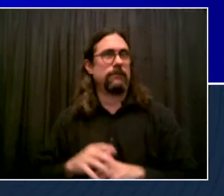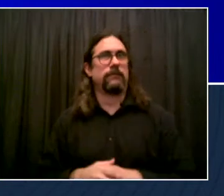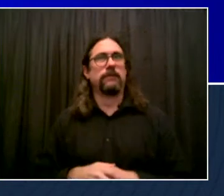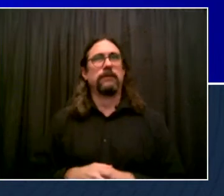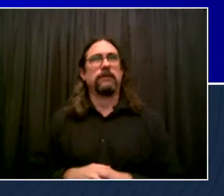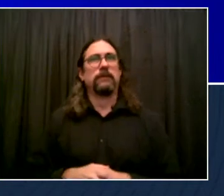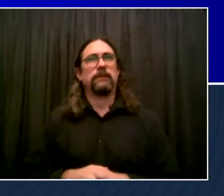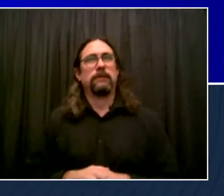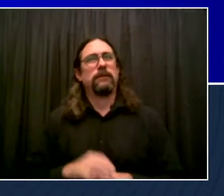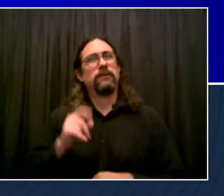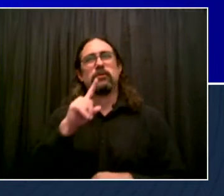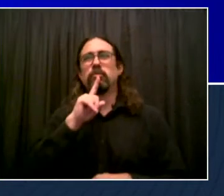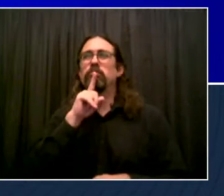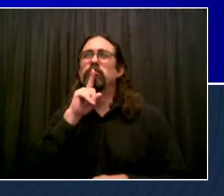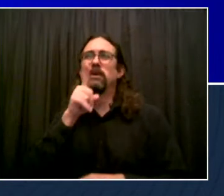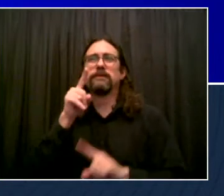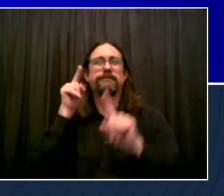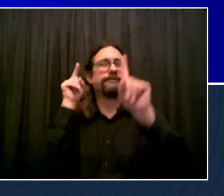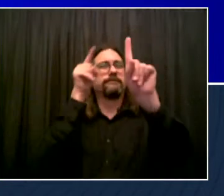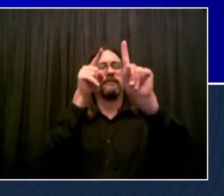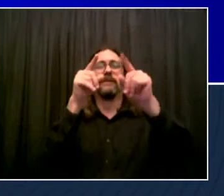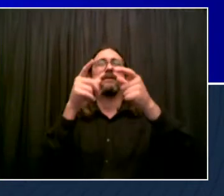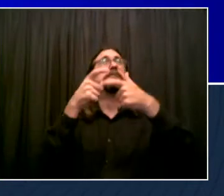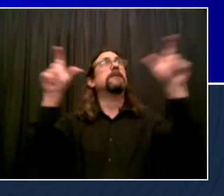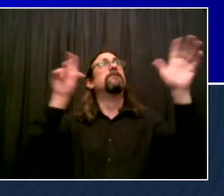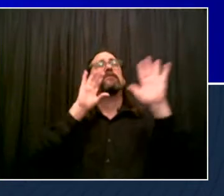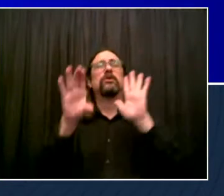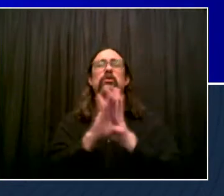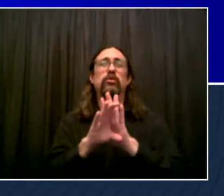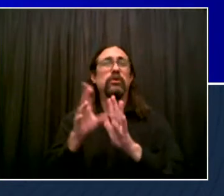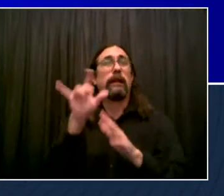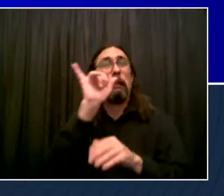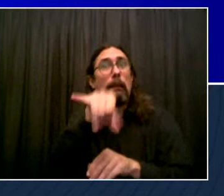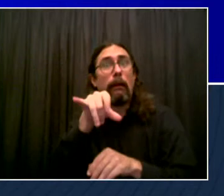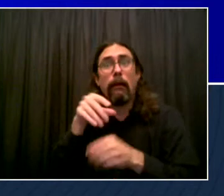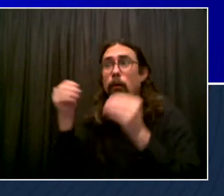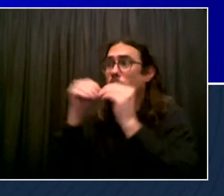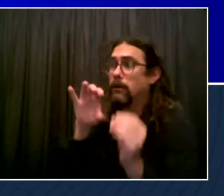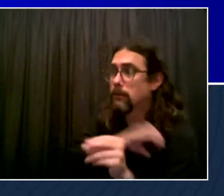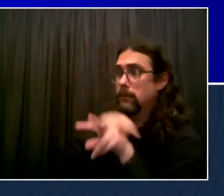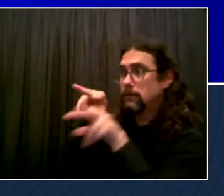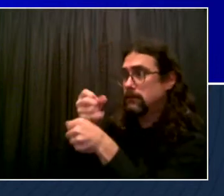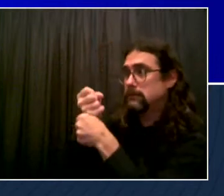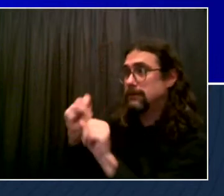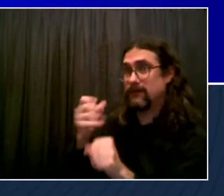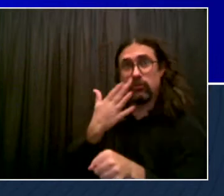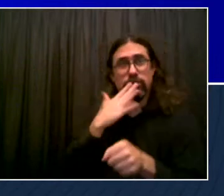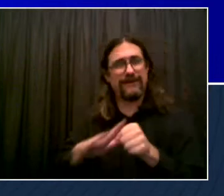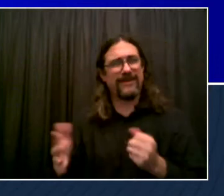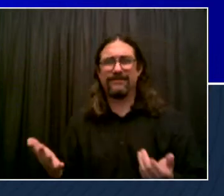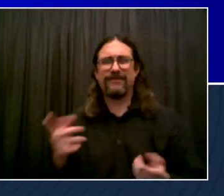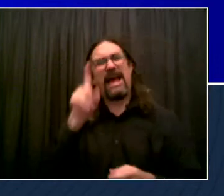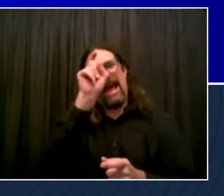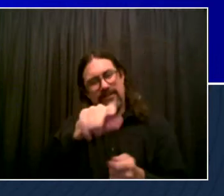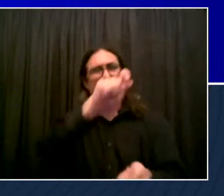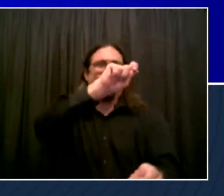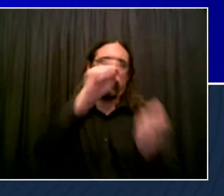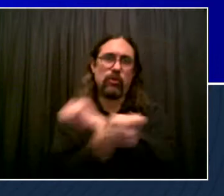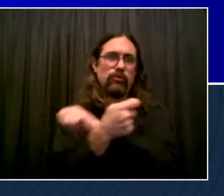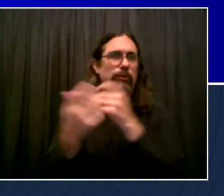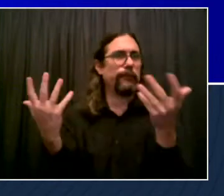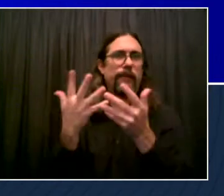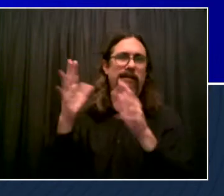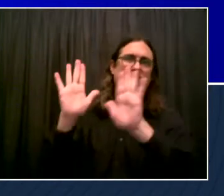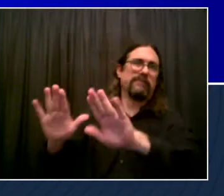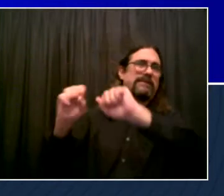our workforce. Again, the vast majority of our workforce is doing the right thing. Some members of the workforce are doing the wrong thing and letting down their